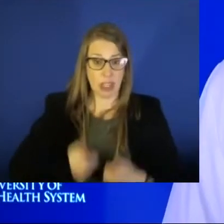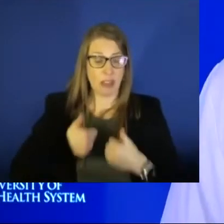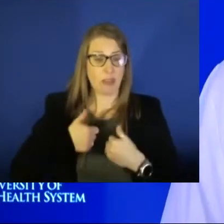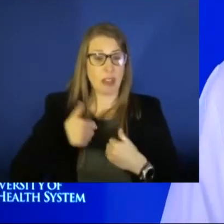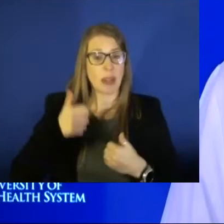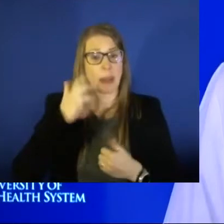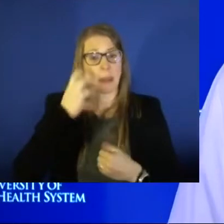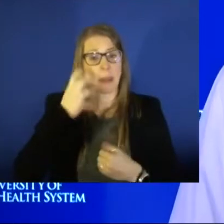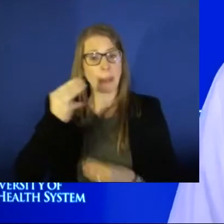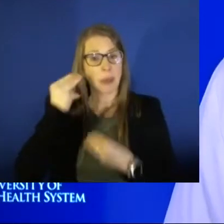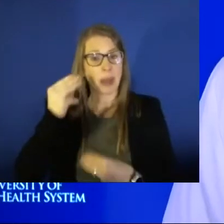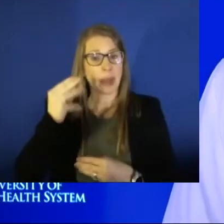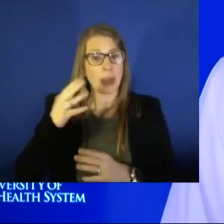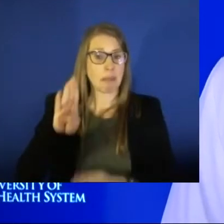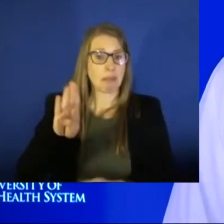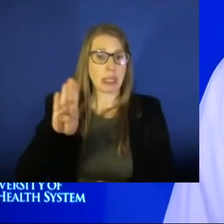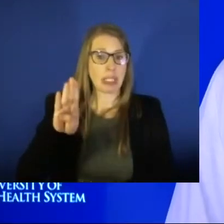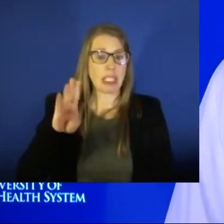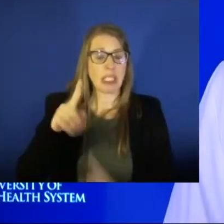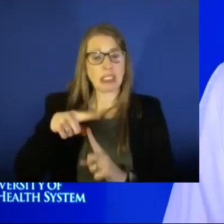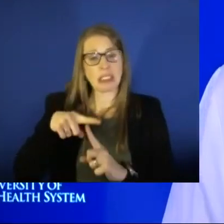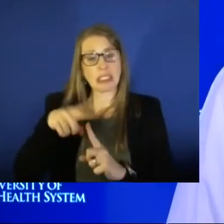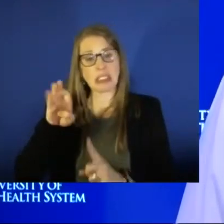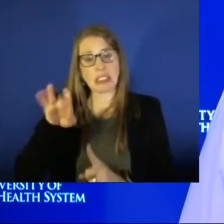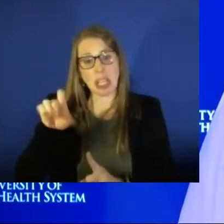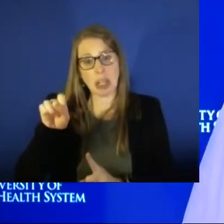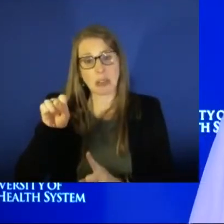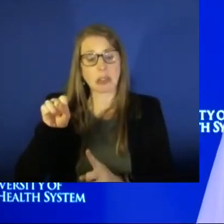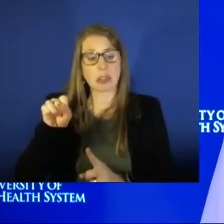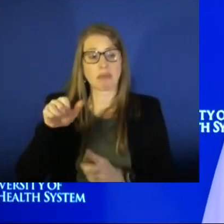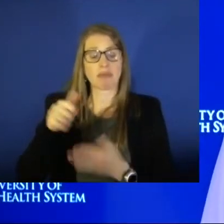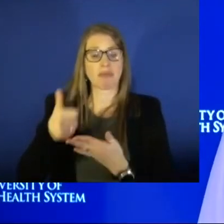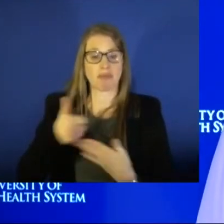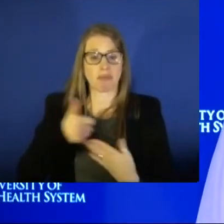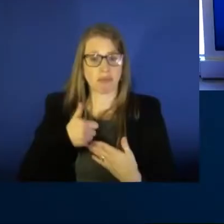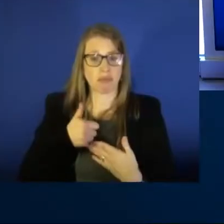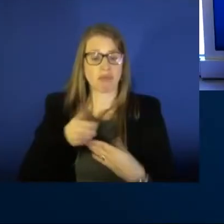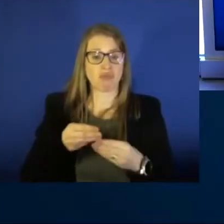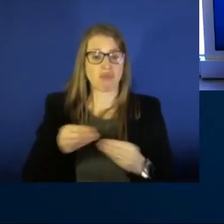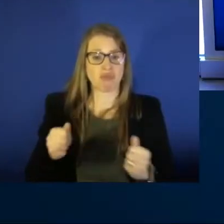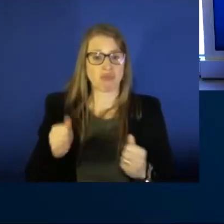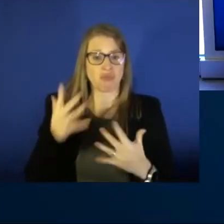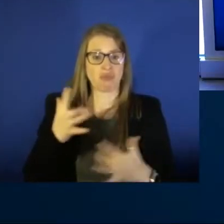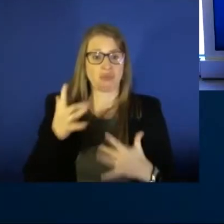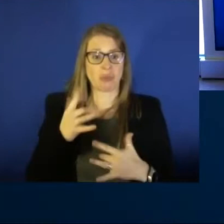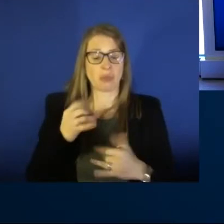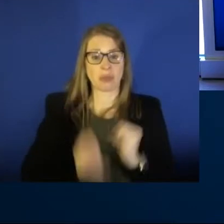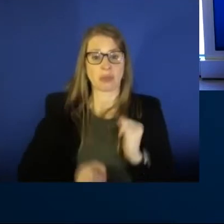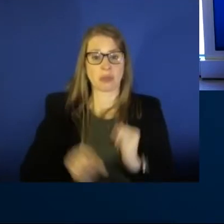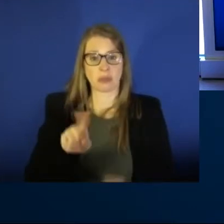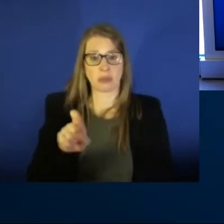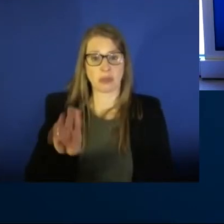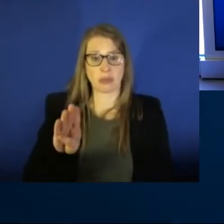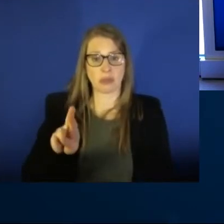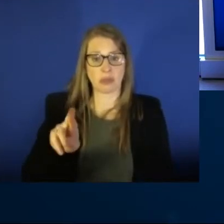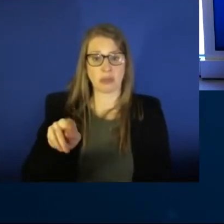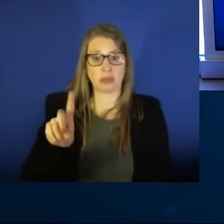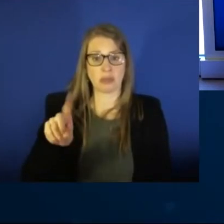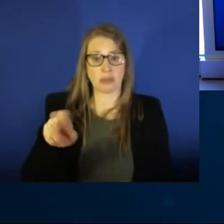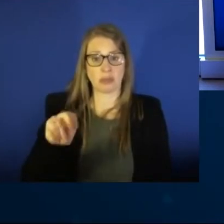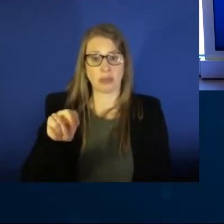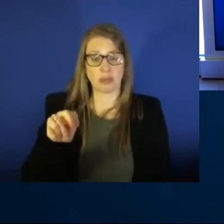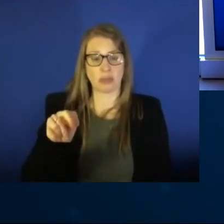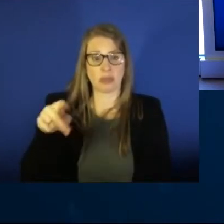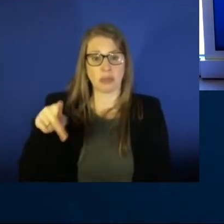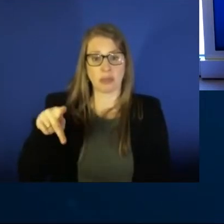T cells that are still there to affect and help you get over those illnesses. Last questions from Brandon. Dr. Hawkinson, can you take Paxlovit